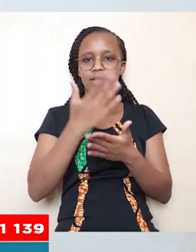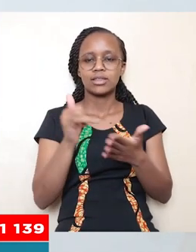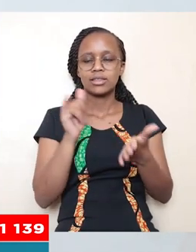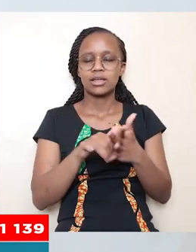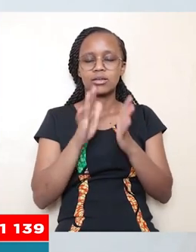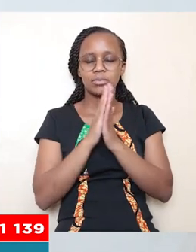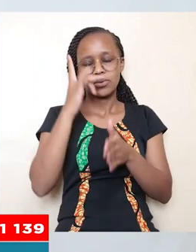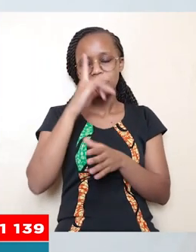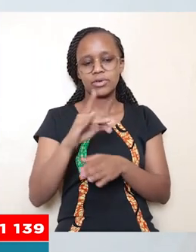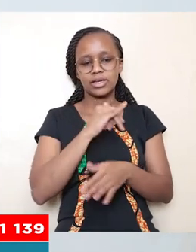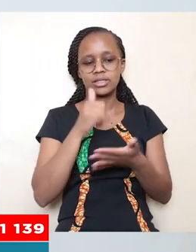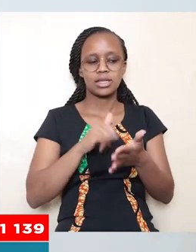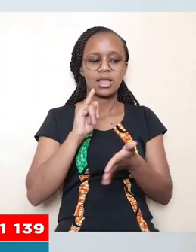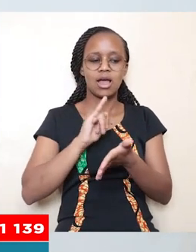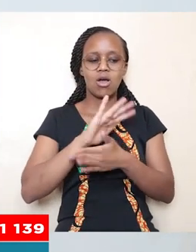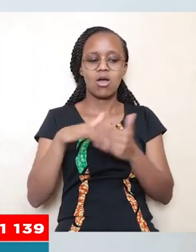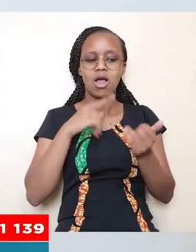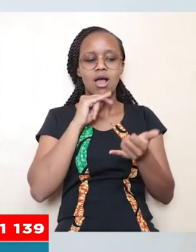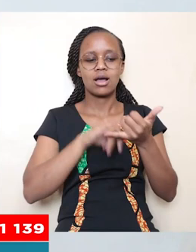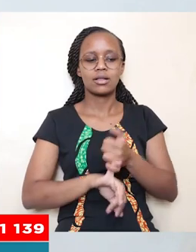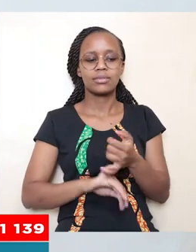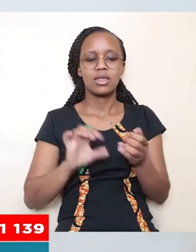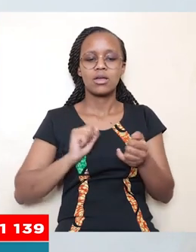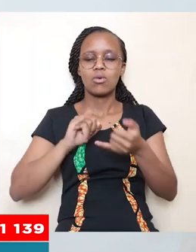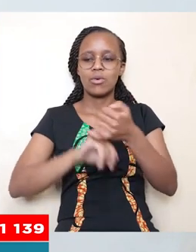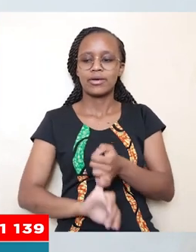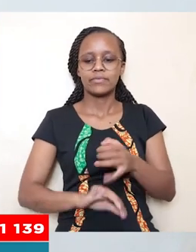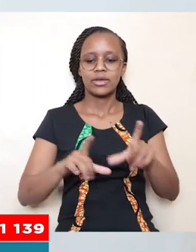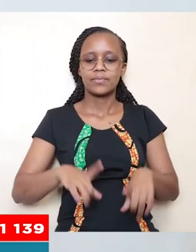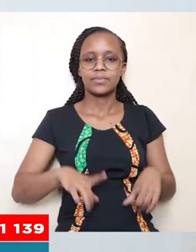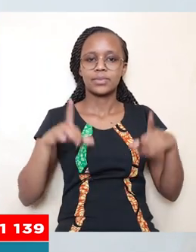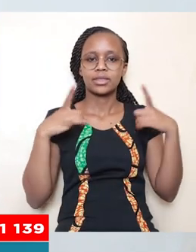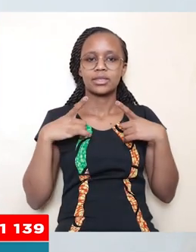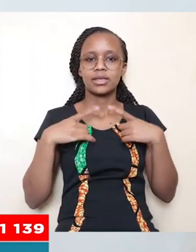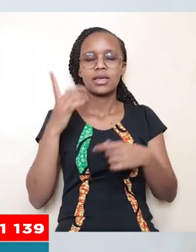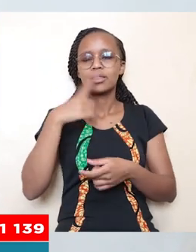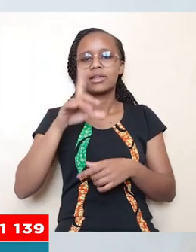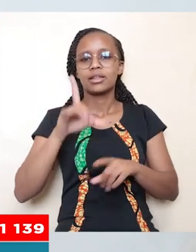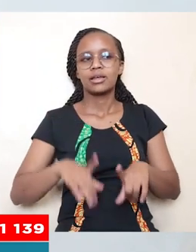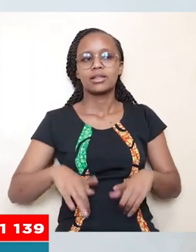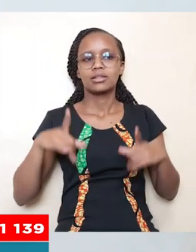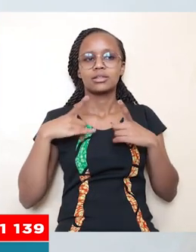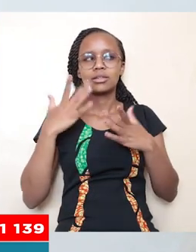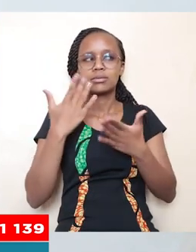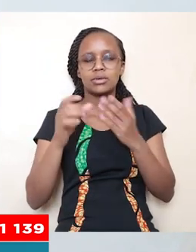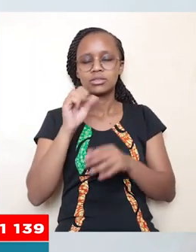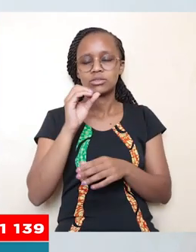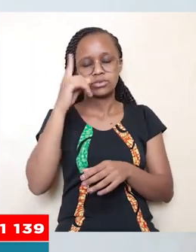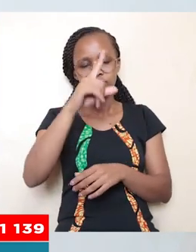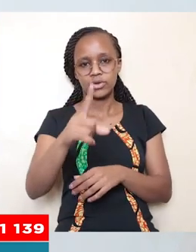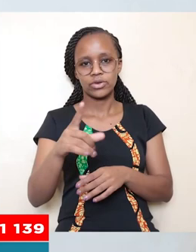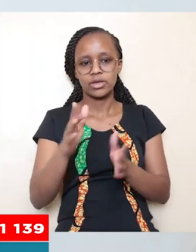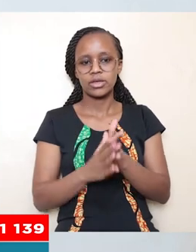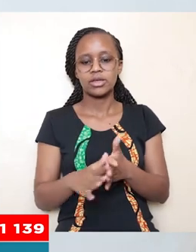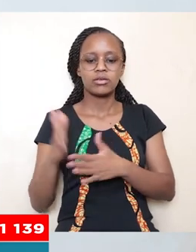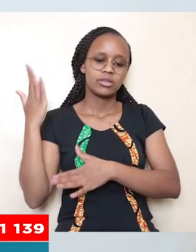we can pray for, is that all our husbands, all our wives will live a dignified life. May it be so for you